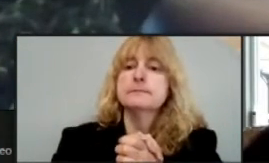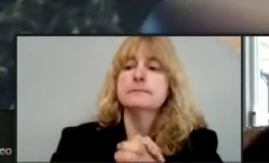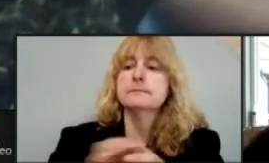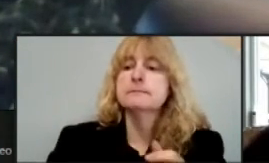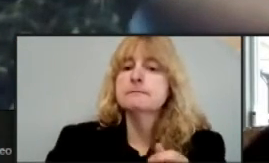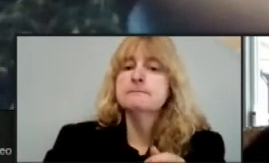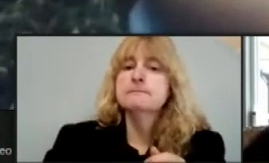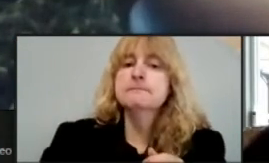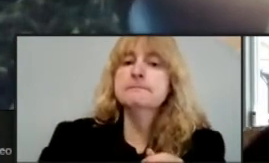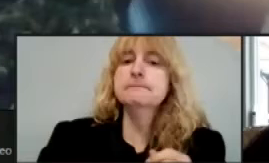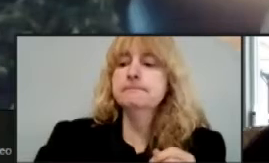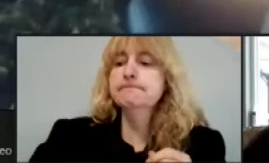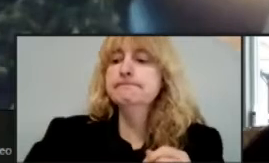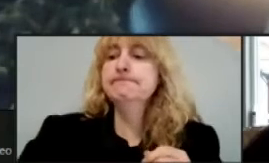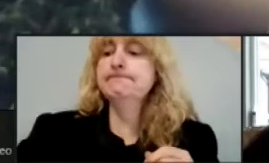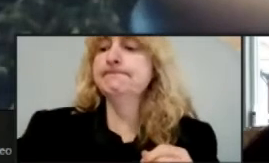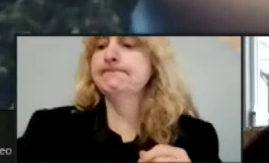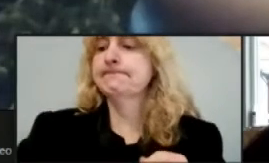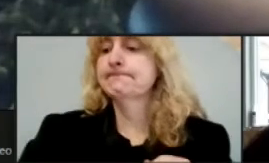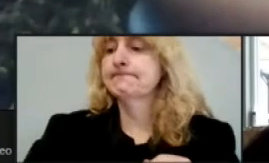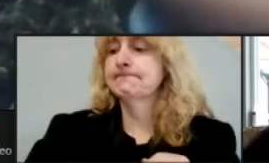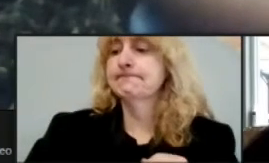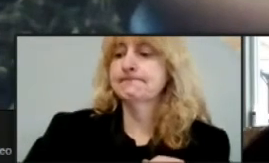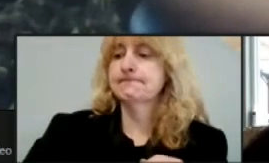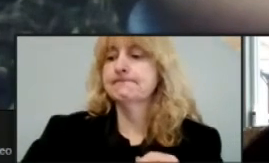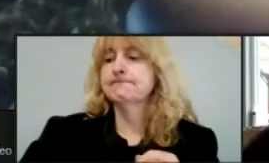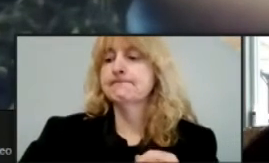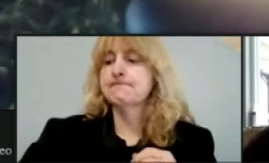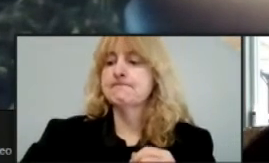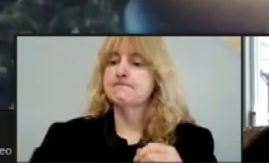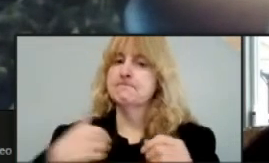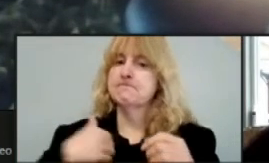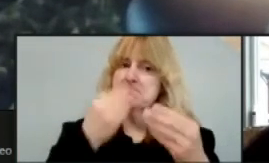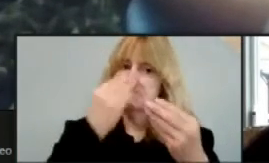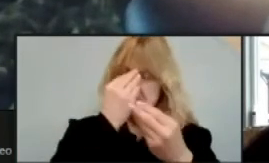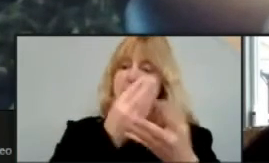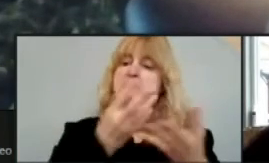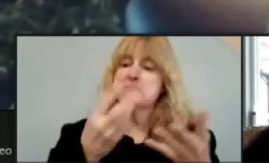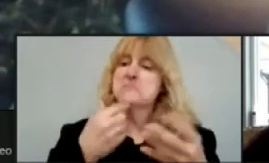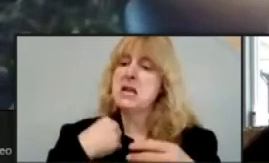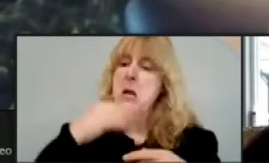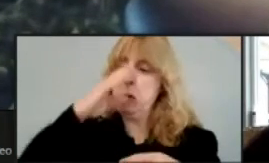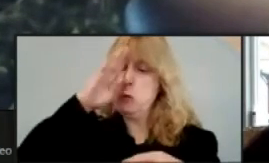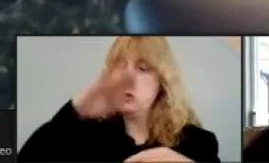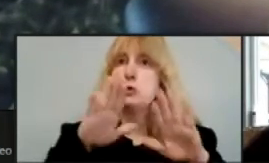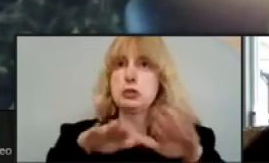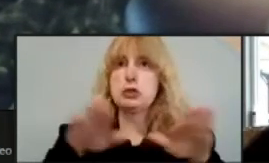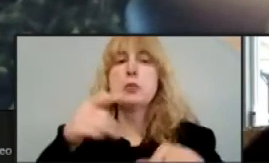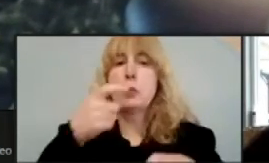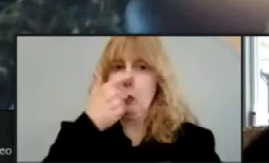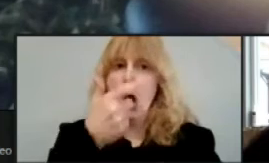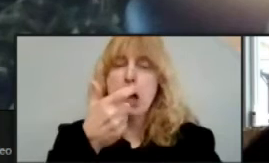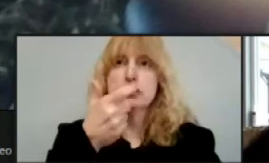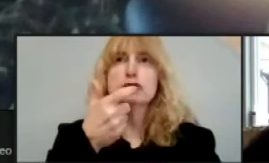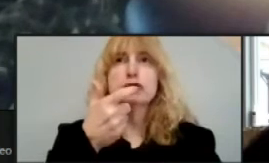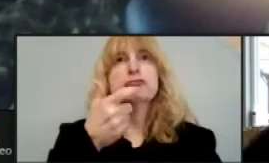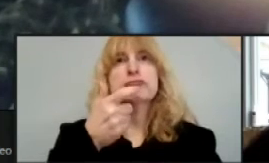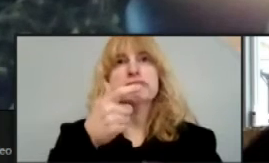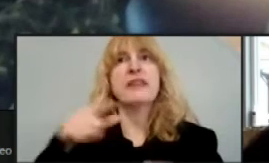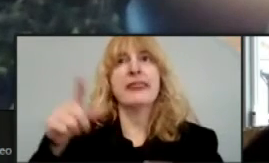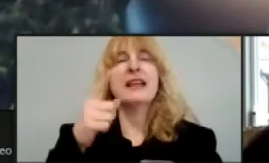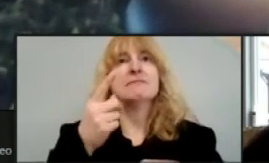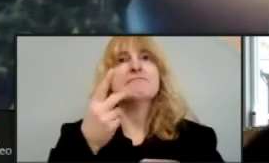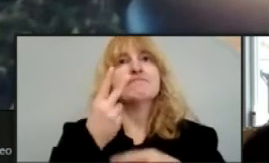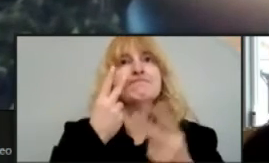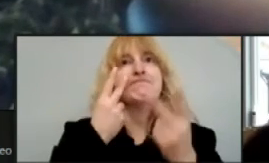children are watching. They are aware of what's happening, and they shouldn't be shielded from it. I